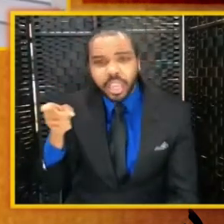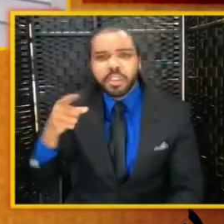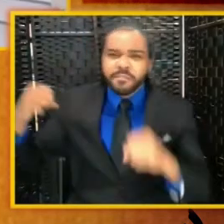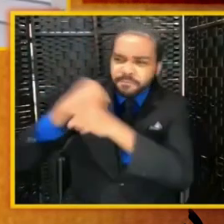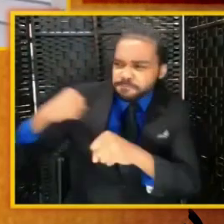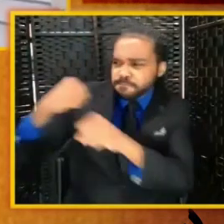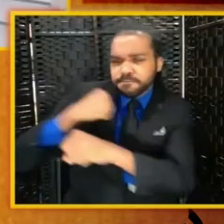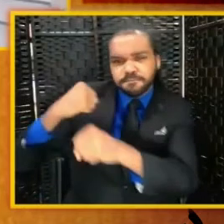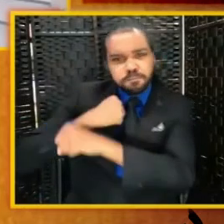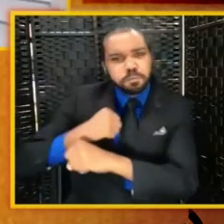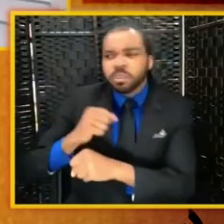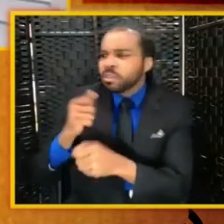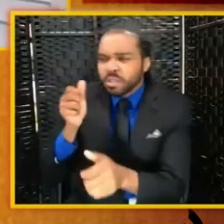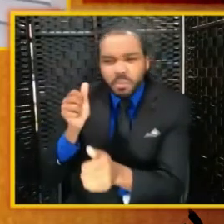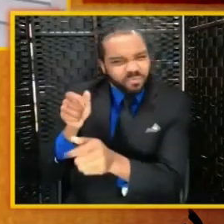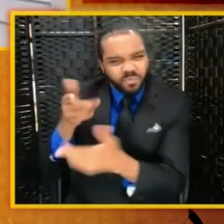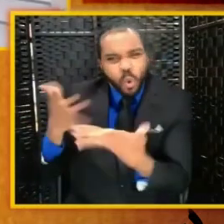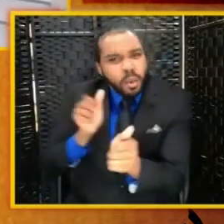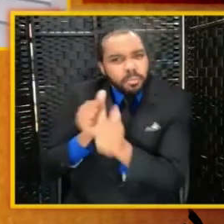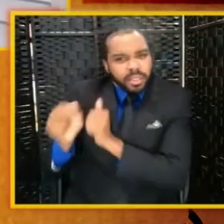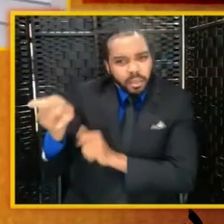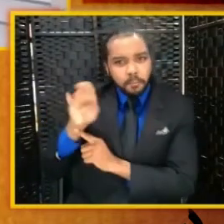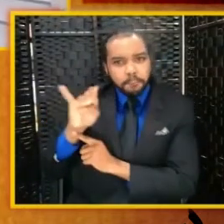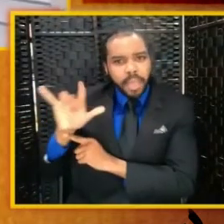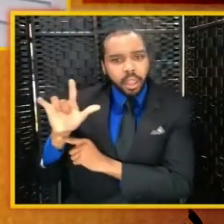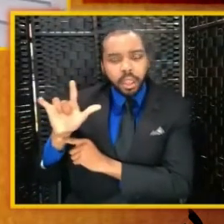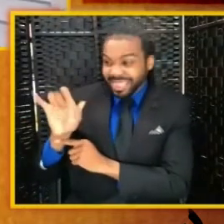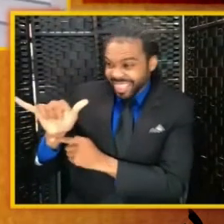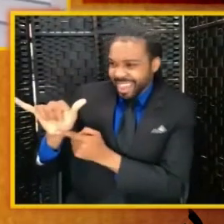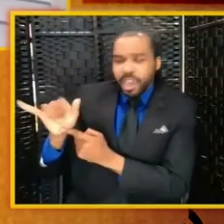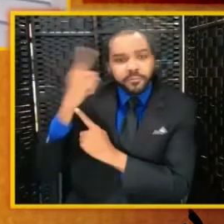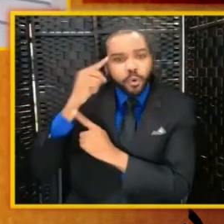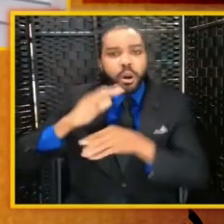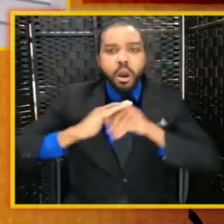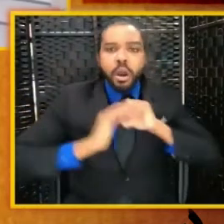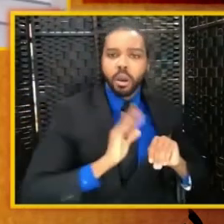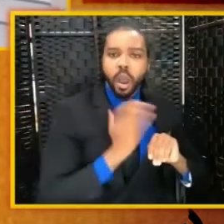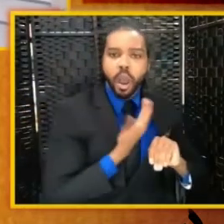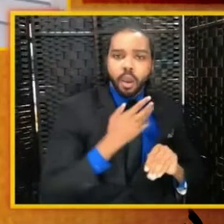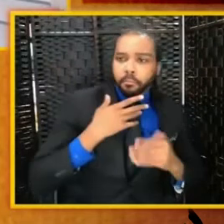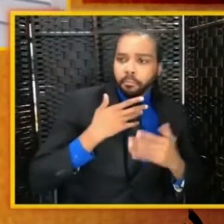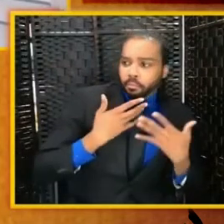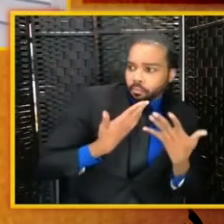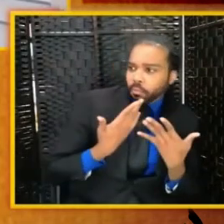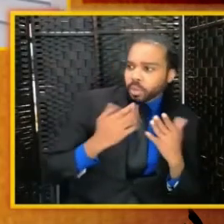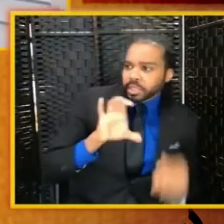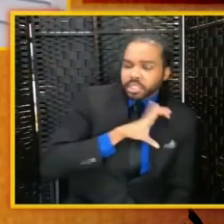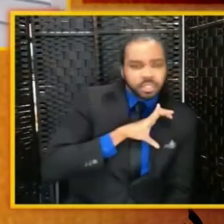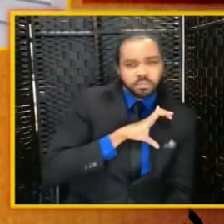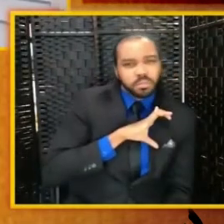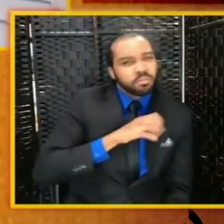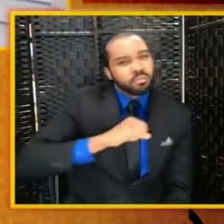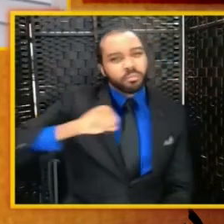may be, because those bills are an attempt to silence us and to undermine our citizenship. And that should not stand.